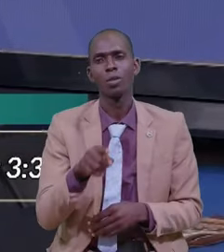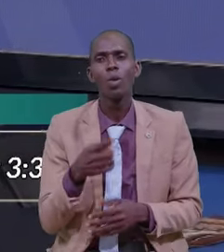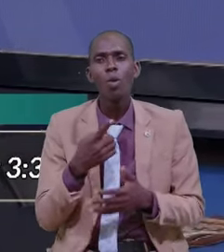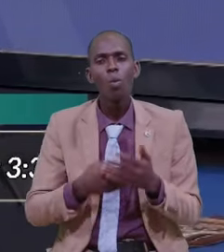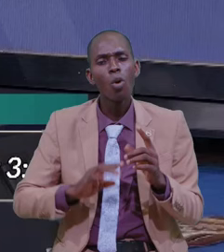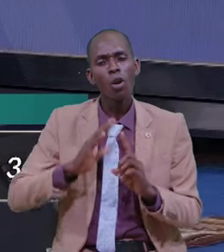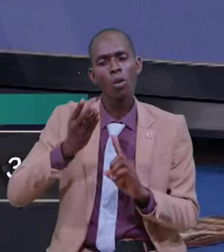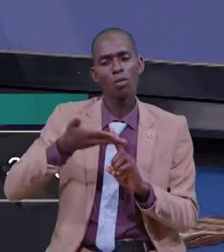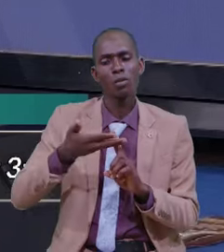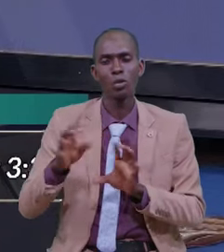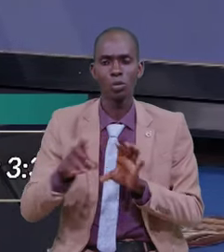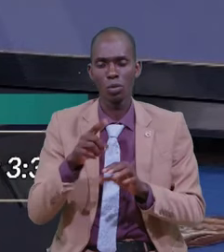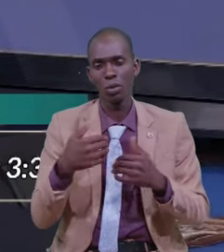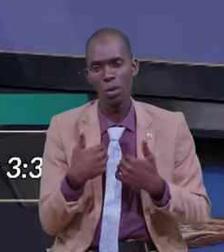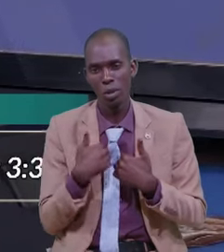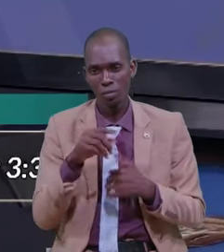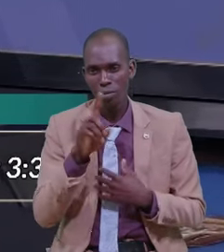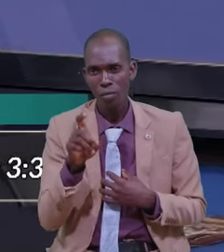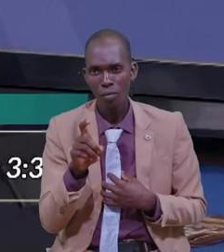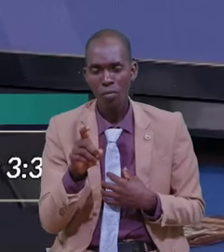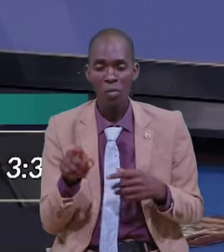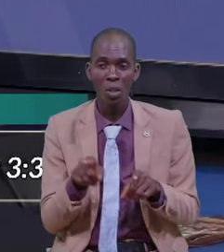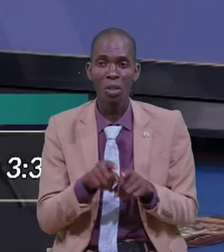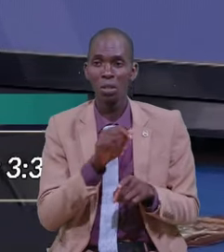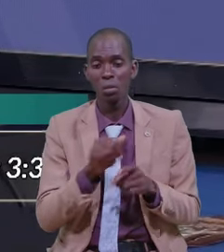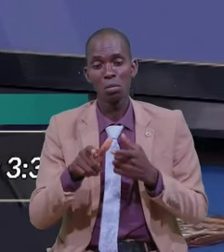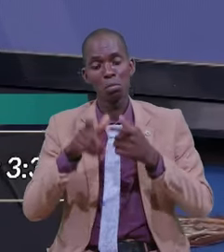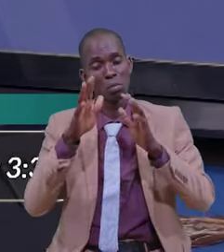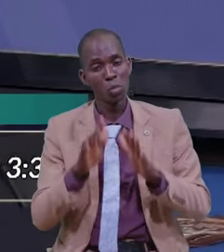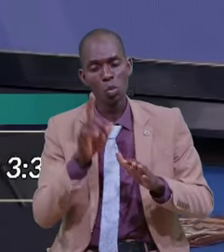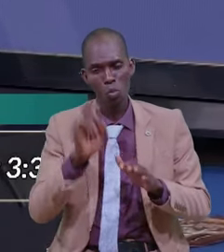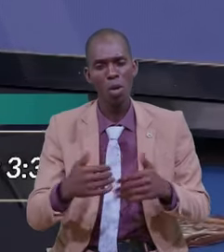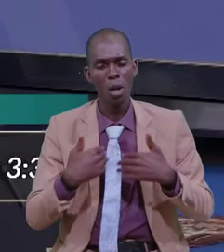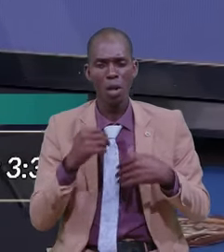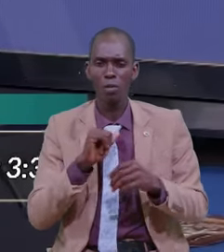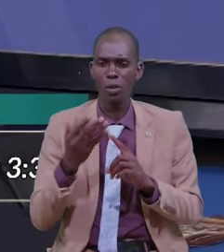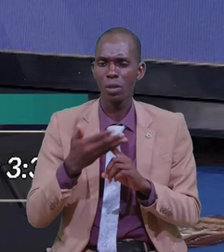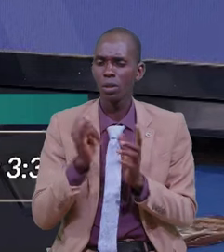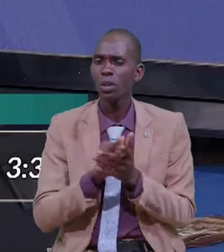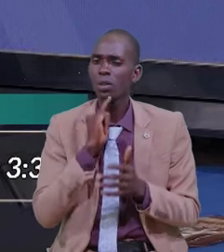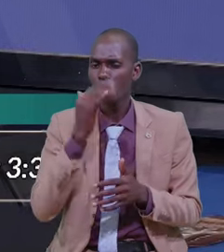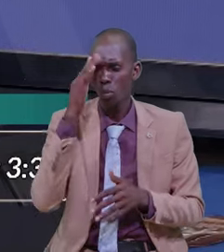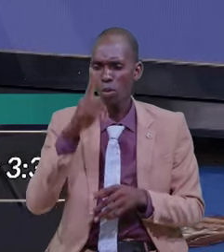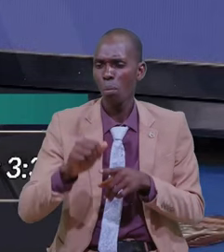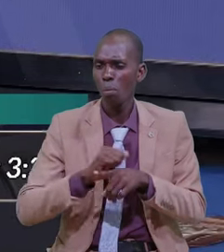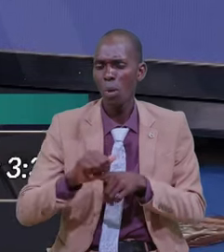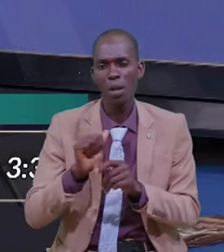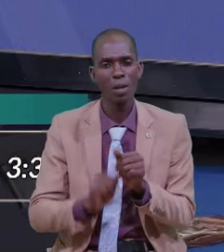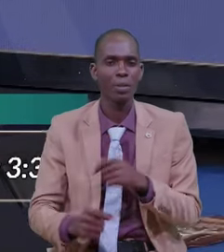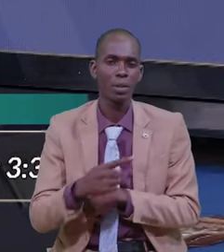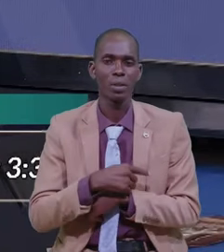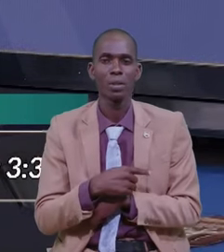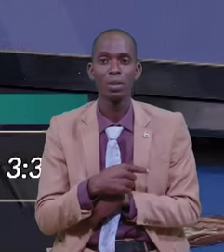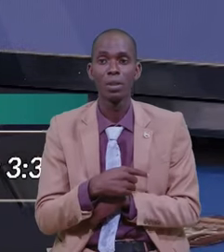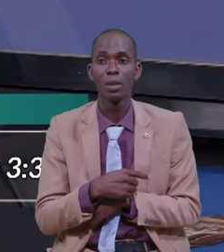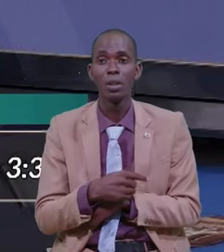you have? An athlete will have a conviction. That's why practices every day. A